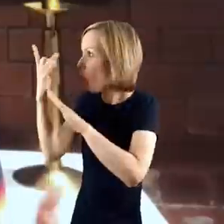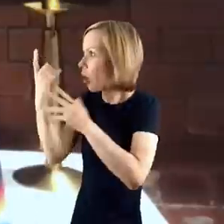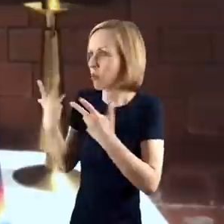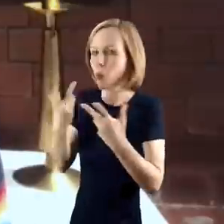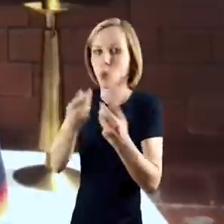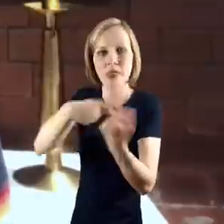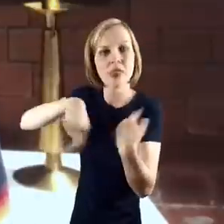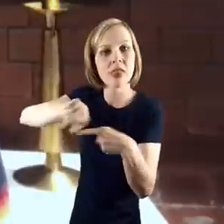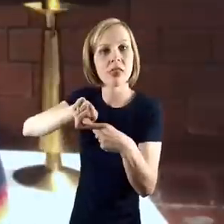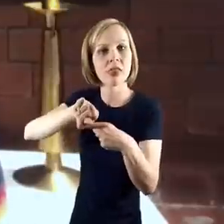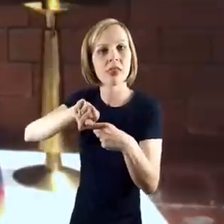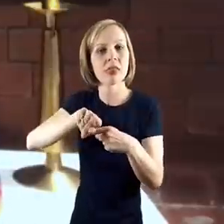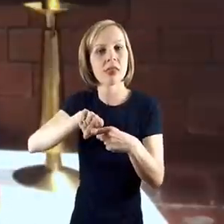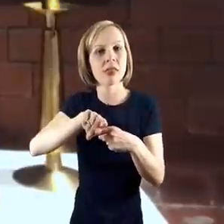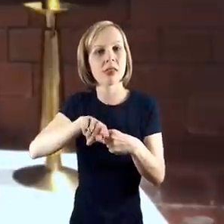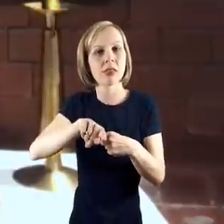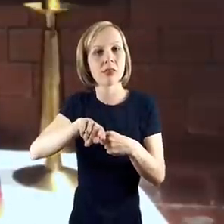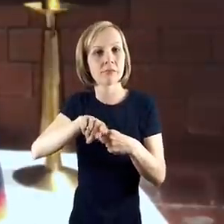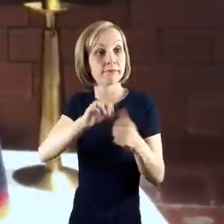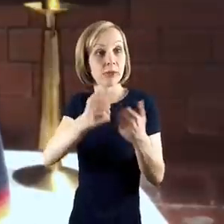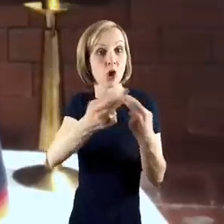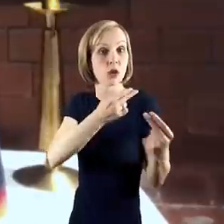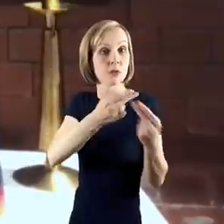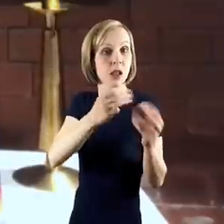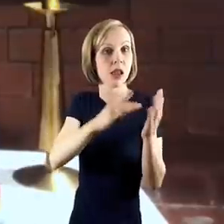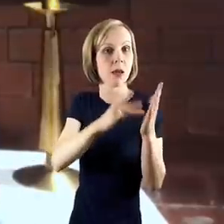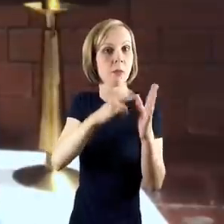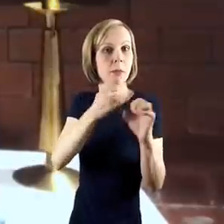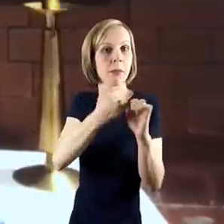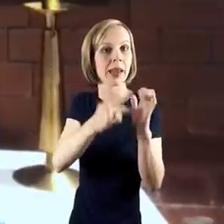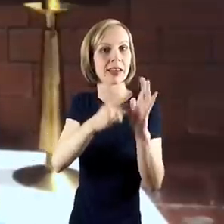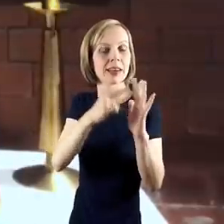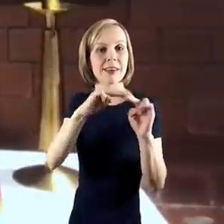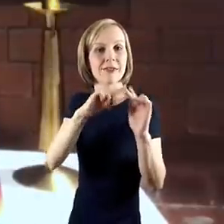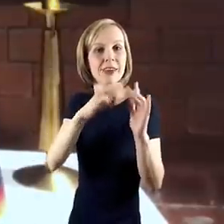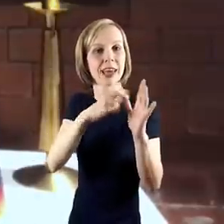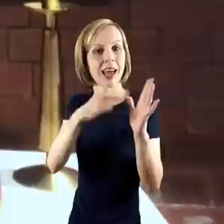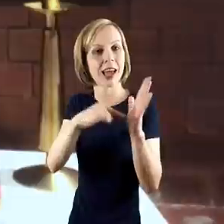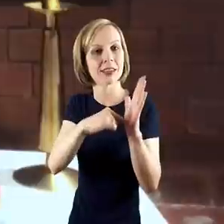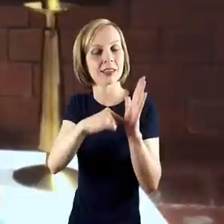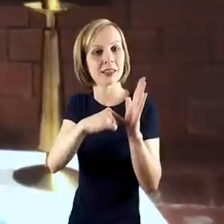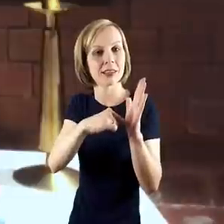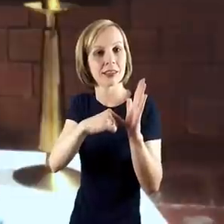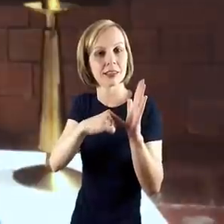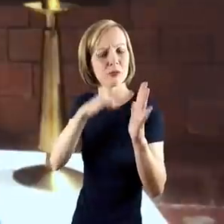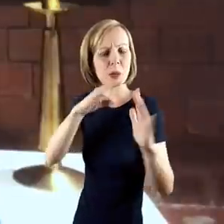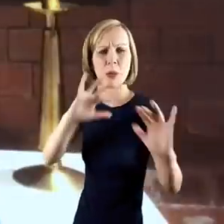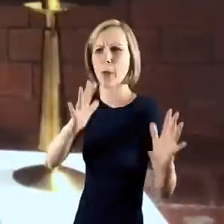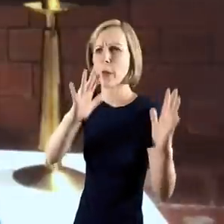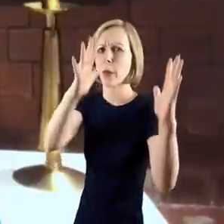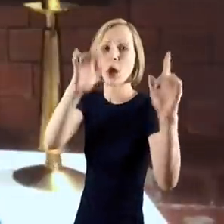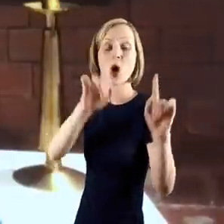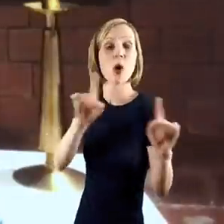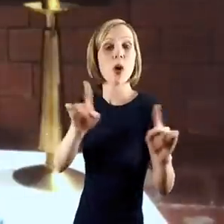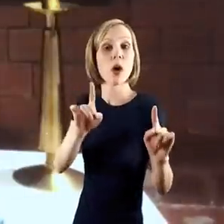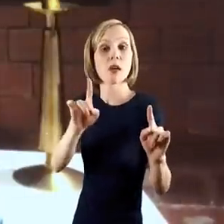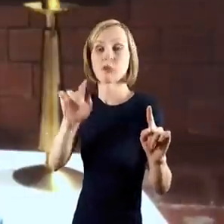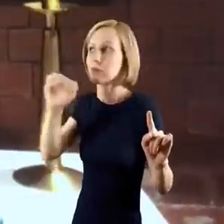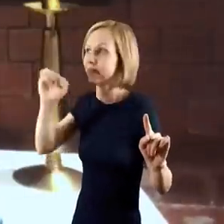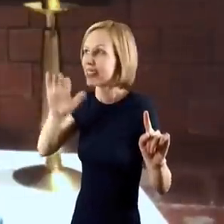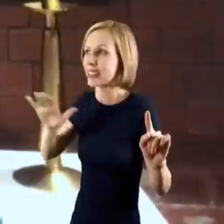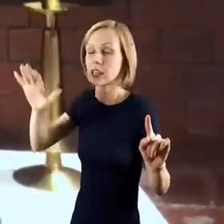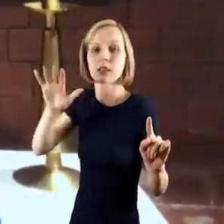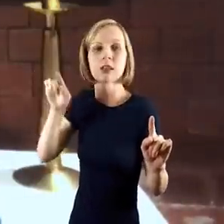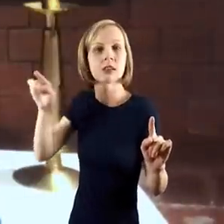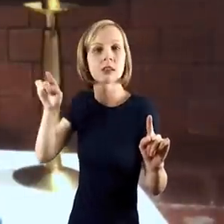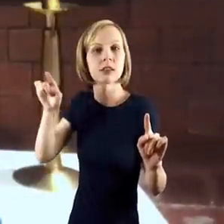She celebrates in those wonderful words we call the Magnificat, that in God's economy, it is the poor, the